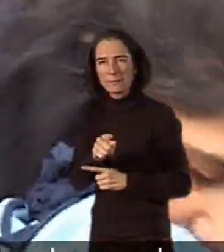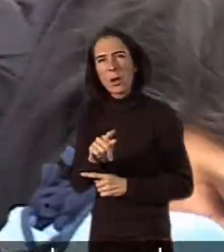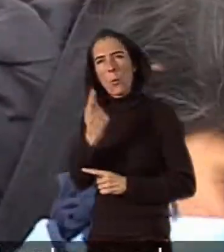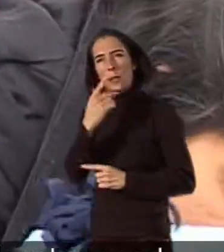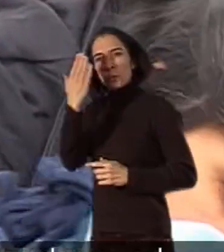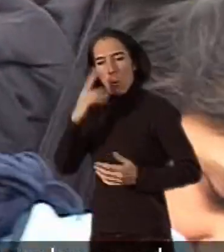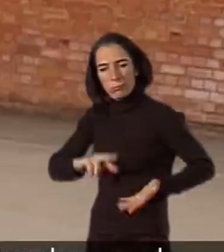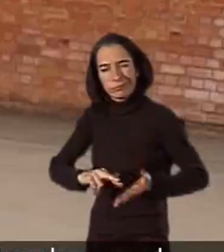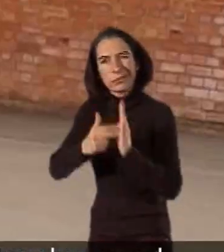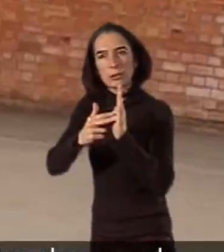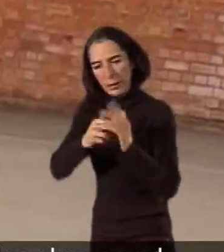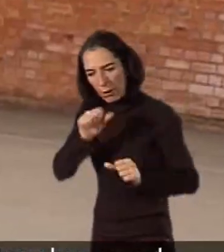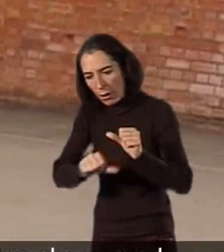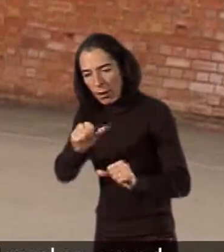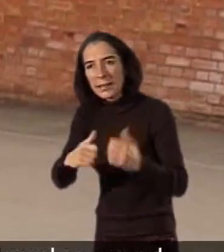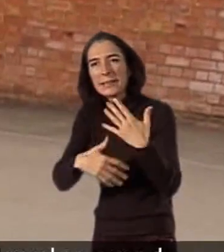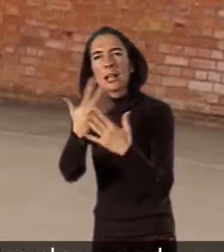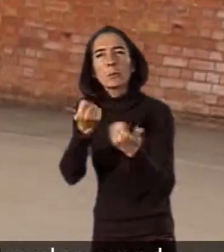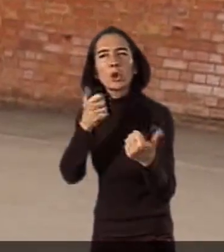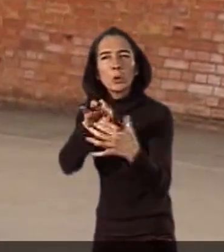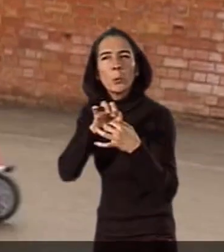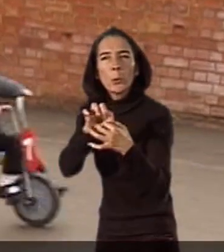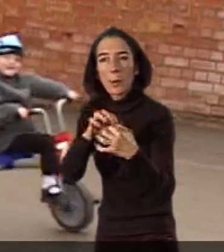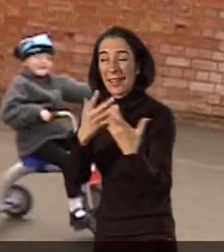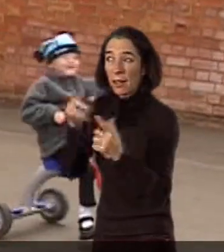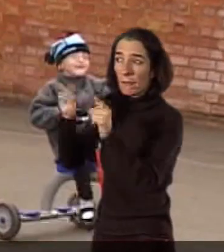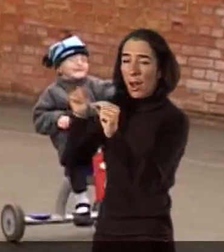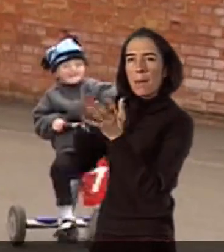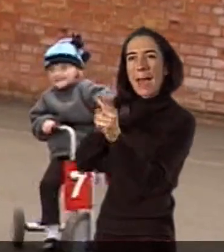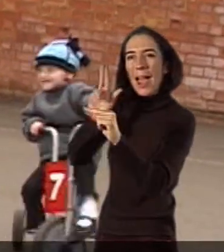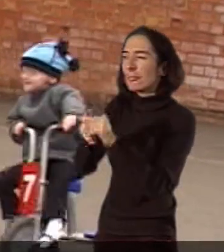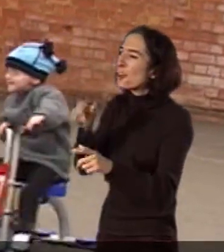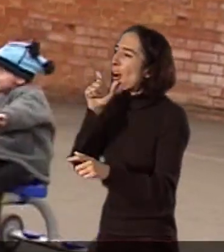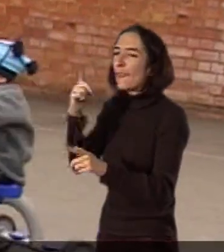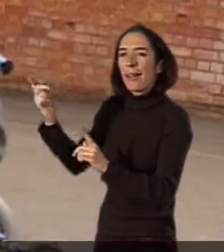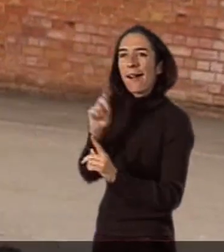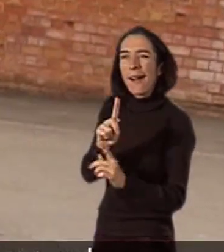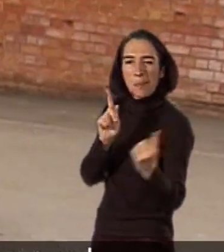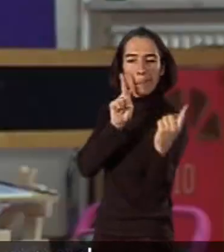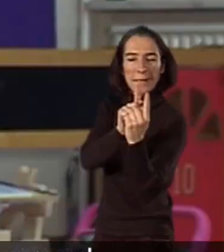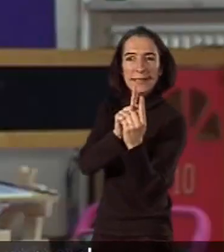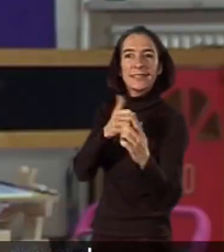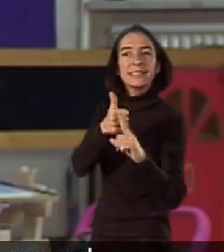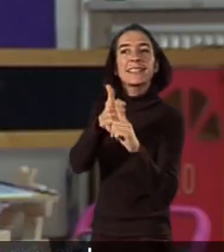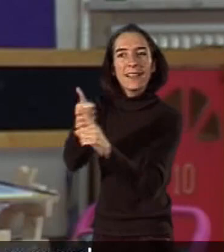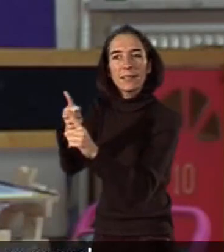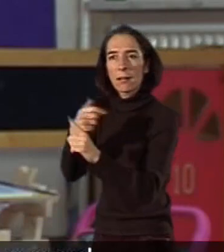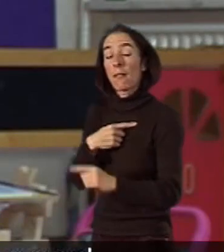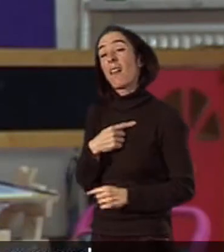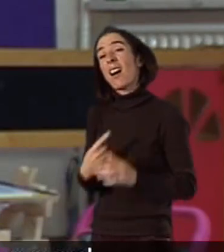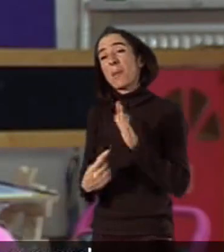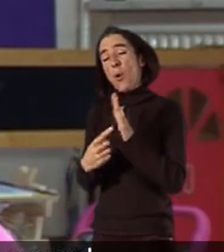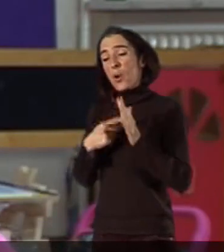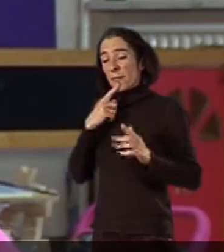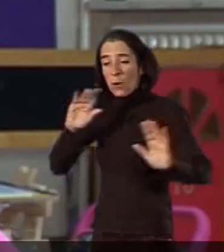good relationships is to invite parents in for a coffee and to meet teaching assistants. I felt it was important that I wasn't around. It was just